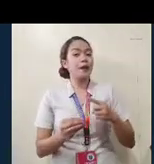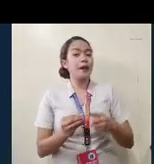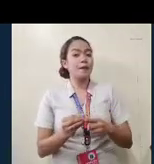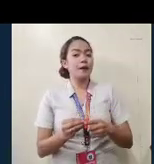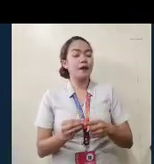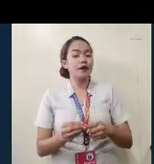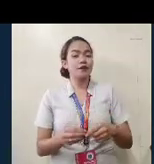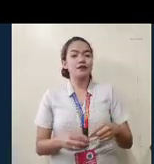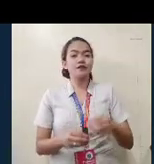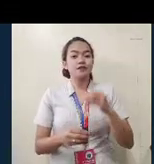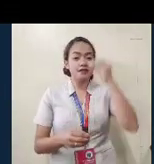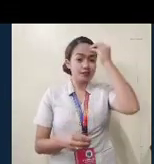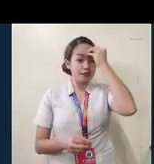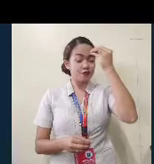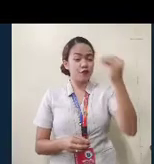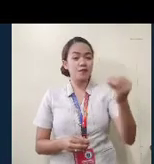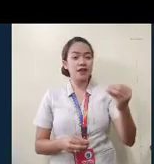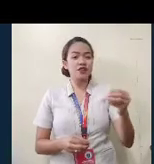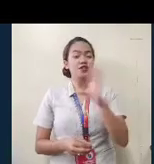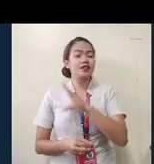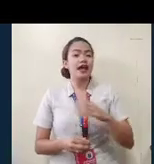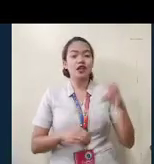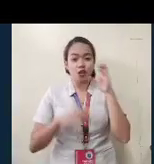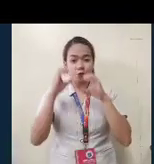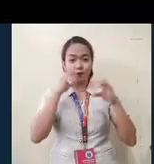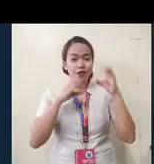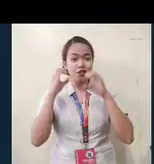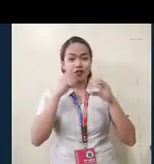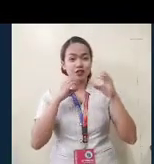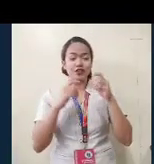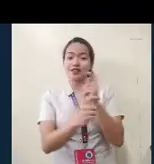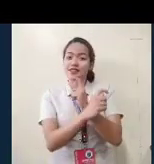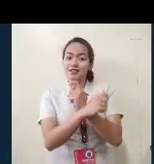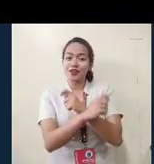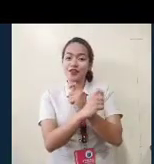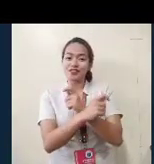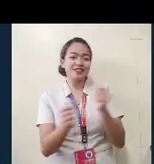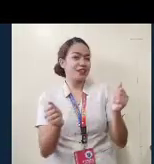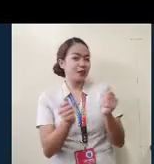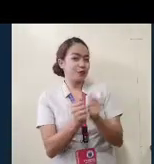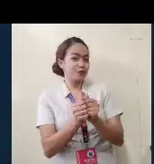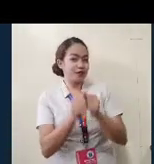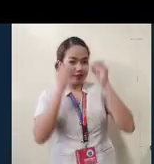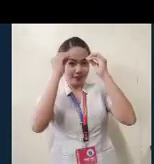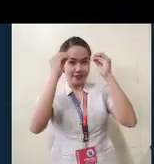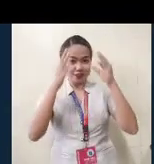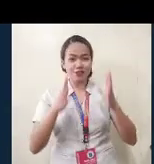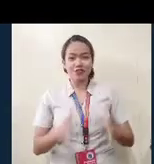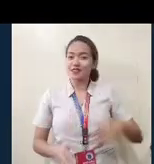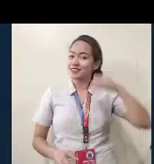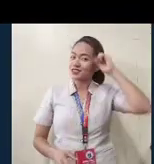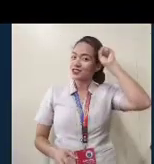and communication technology with Teacher Shy.